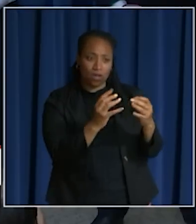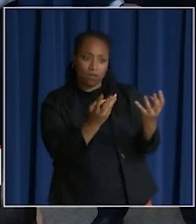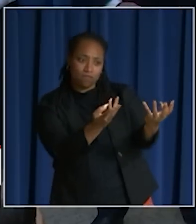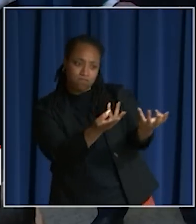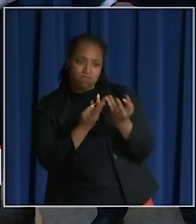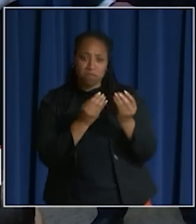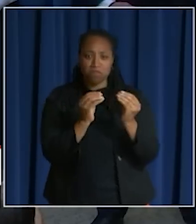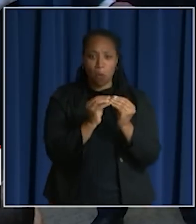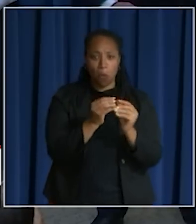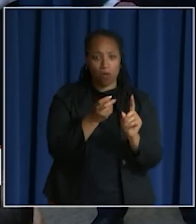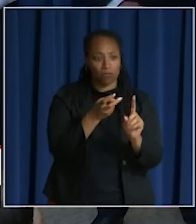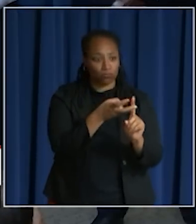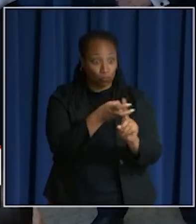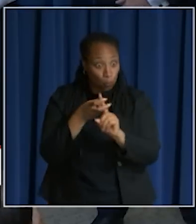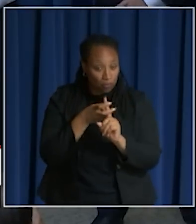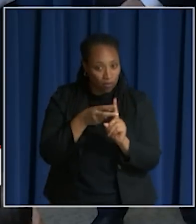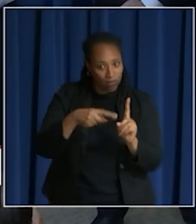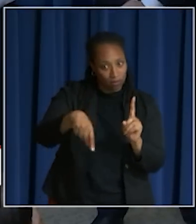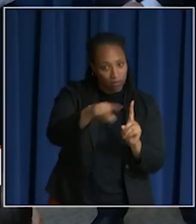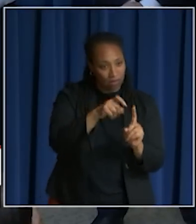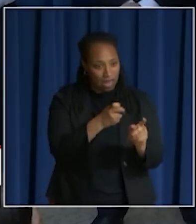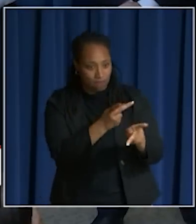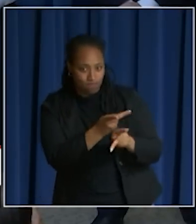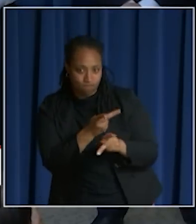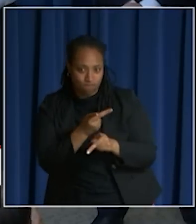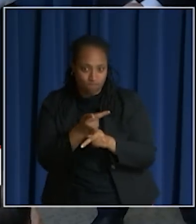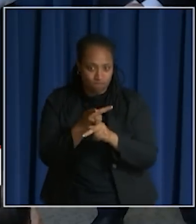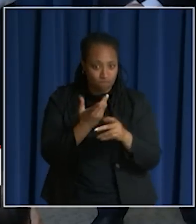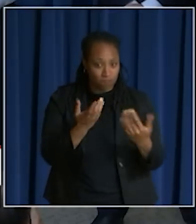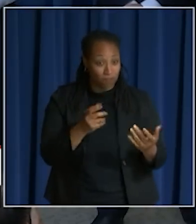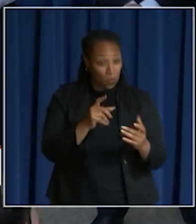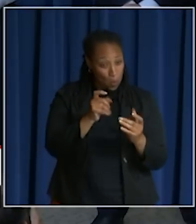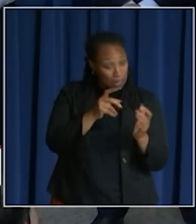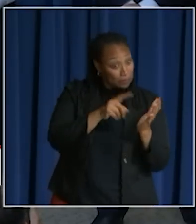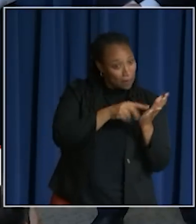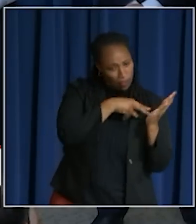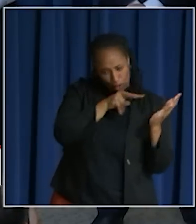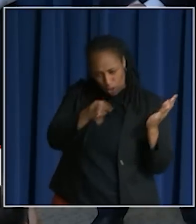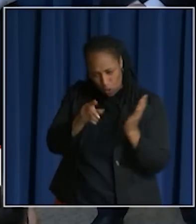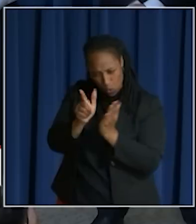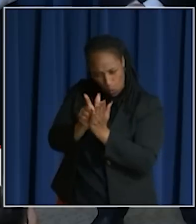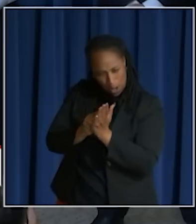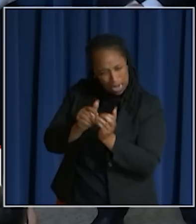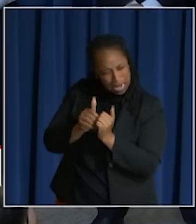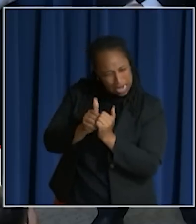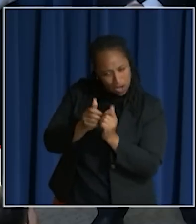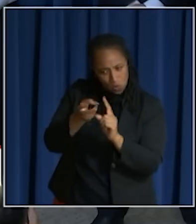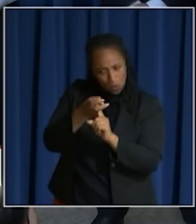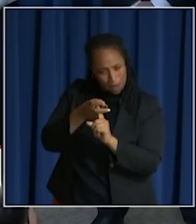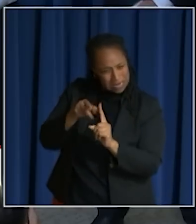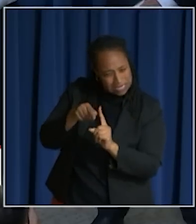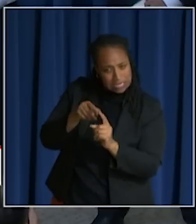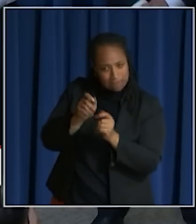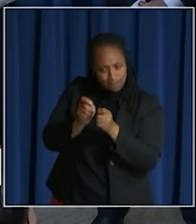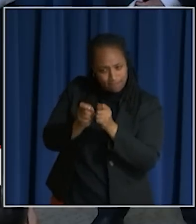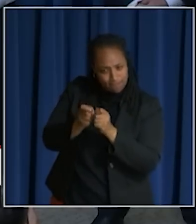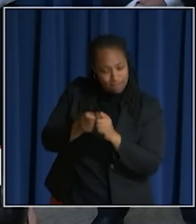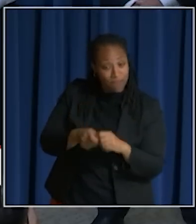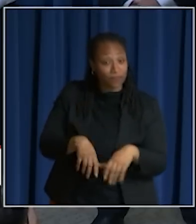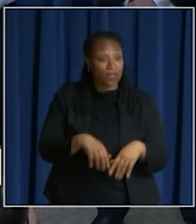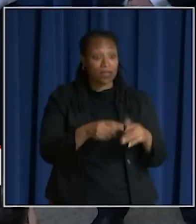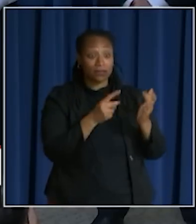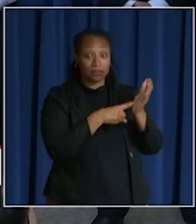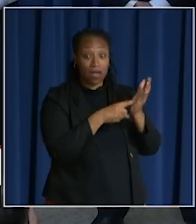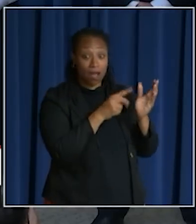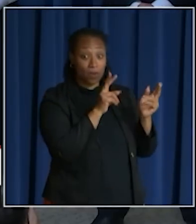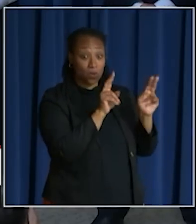other changes to the law that were very objectionable to the union and our members, and we will continue to do